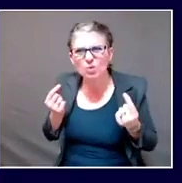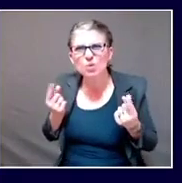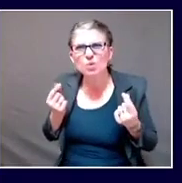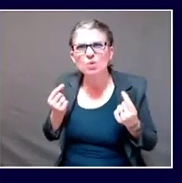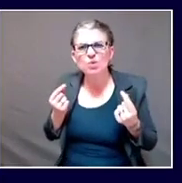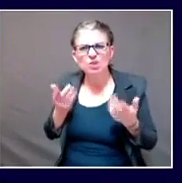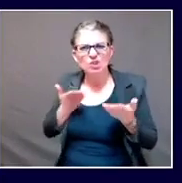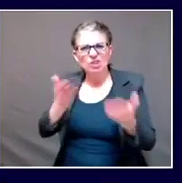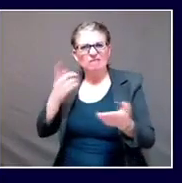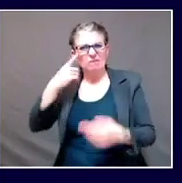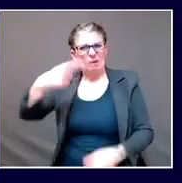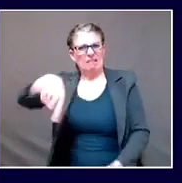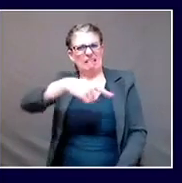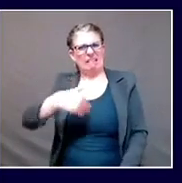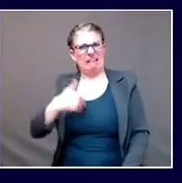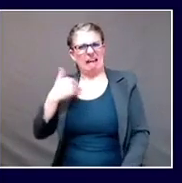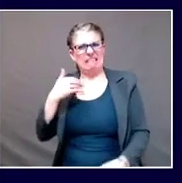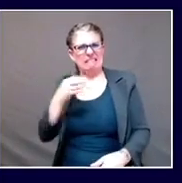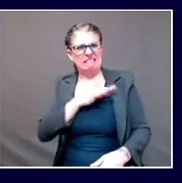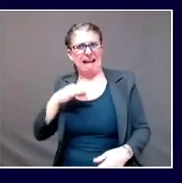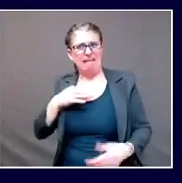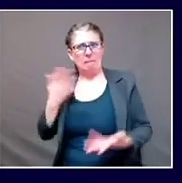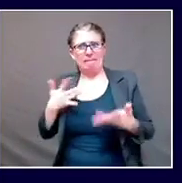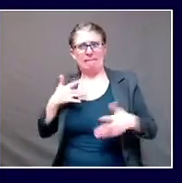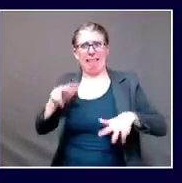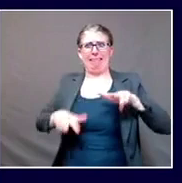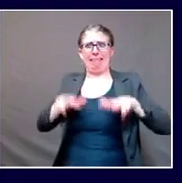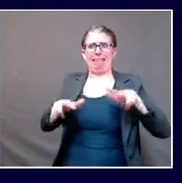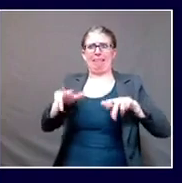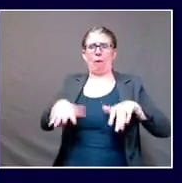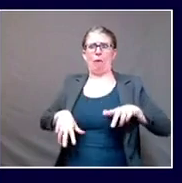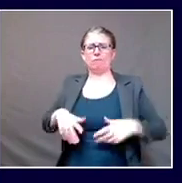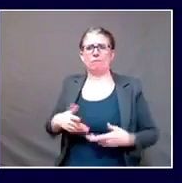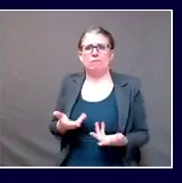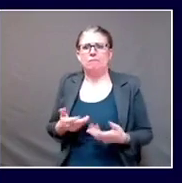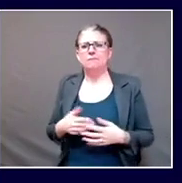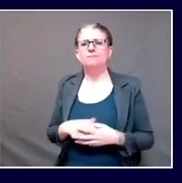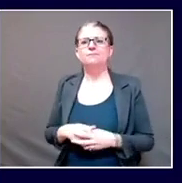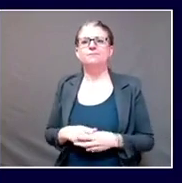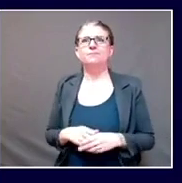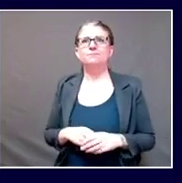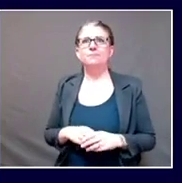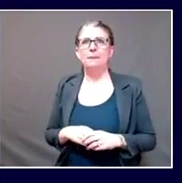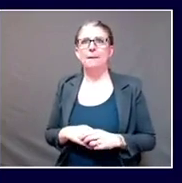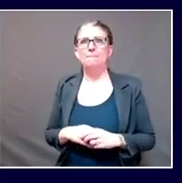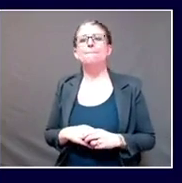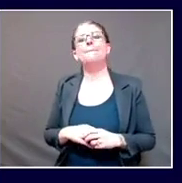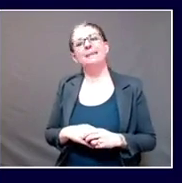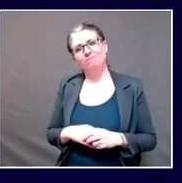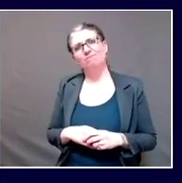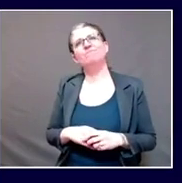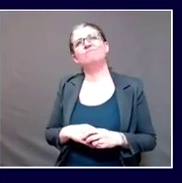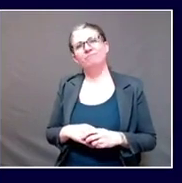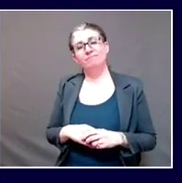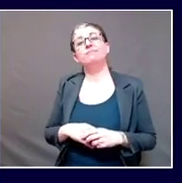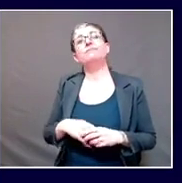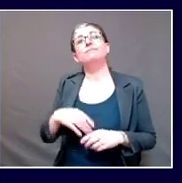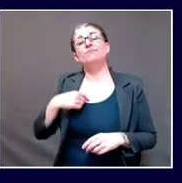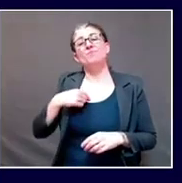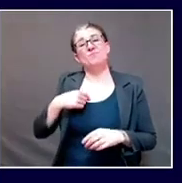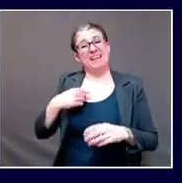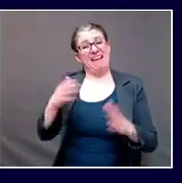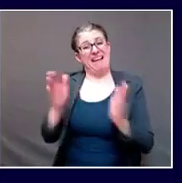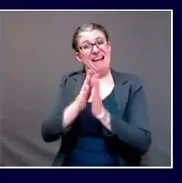We're putting it on the owner, manager, operator of that facility, that store, whatever it is, it is now their